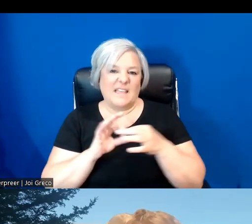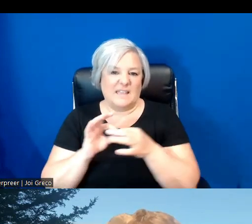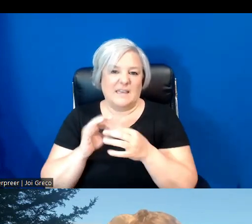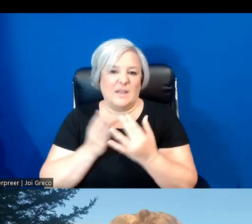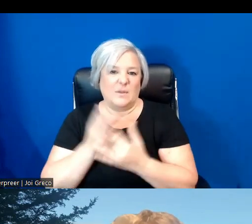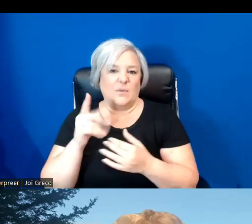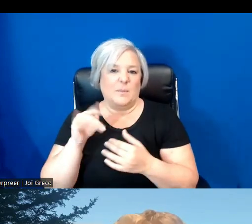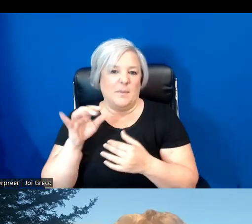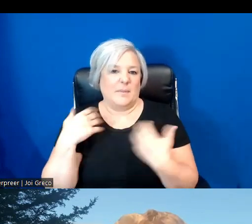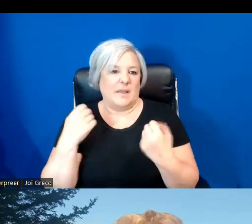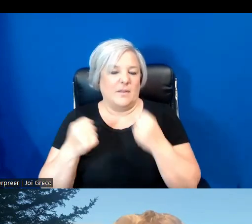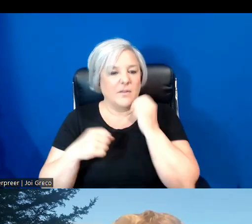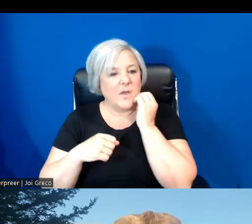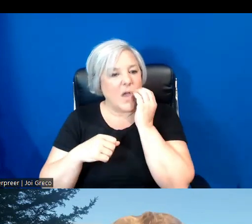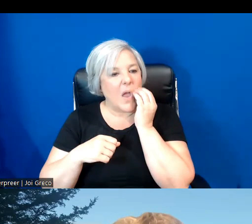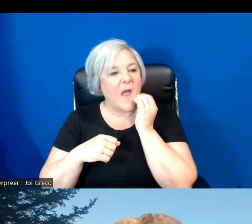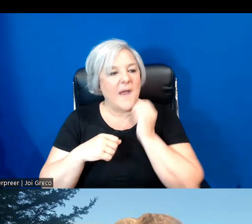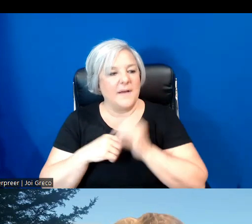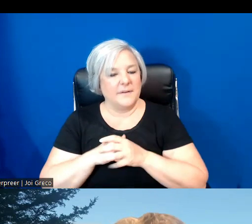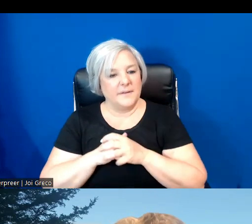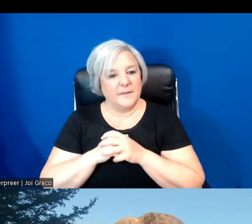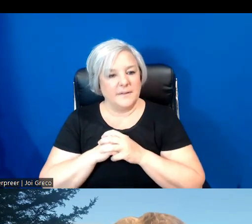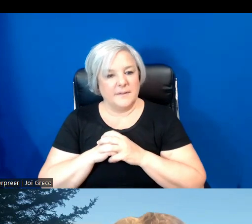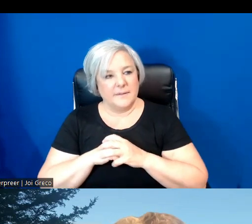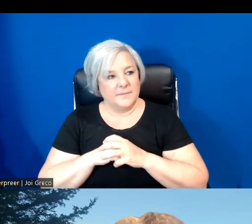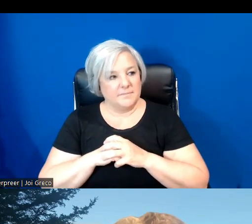from public health. Next slide, please.